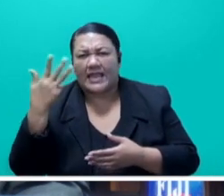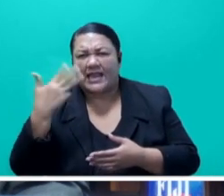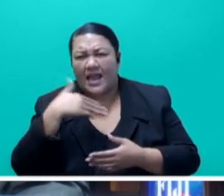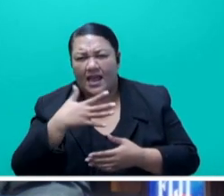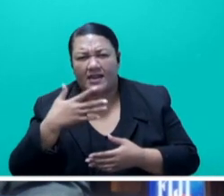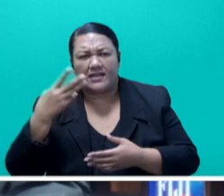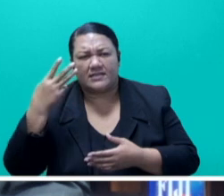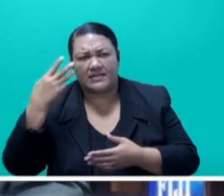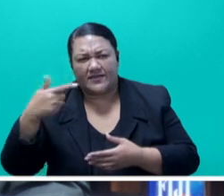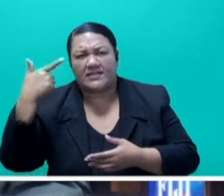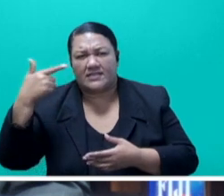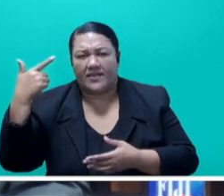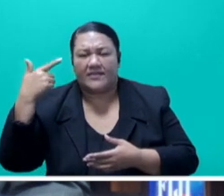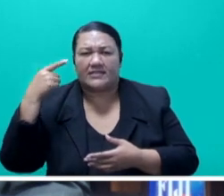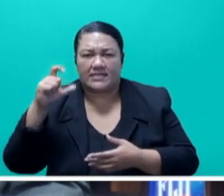$91,780,940.87, Mr. Speaker, sir.